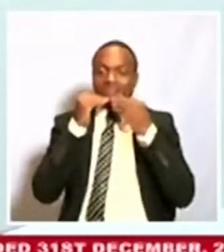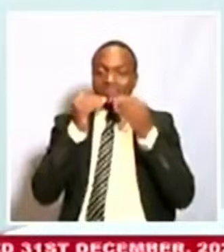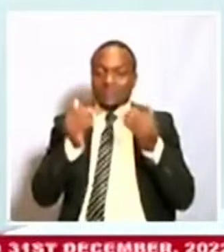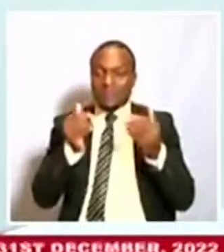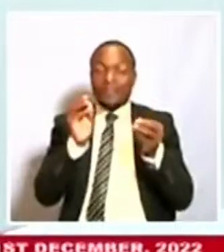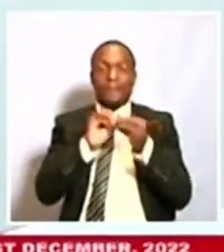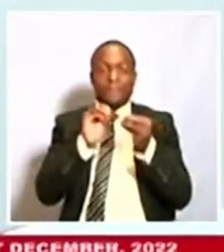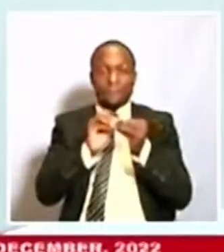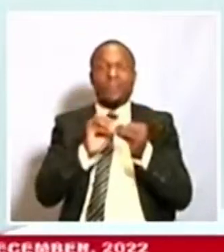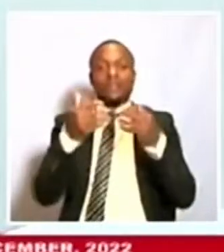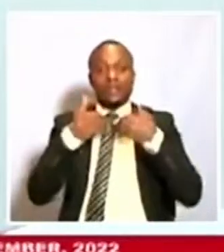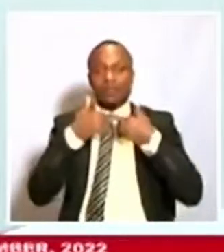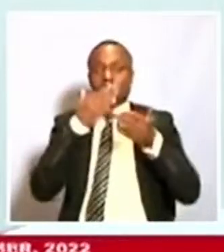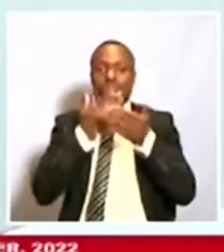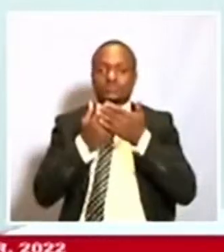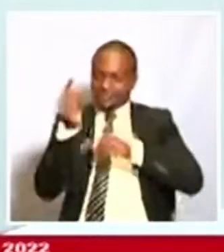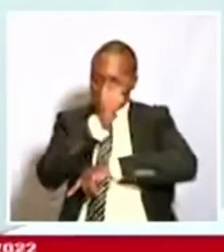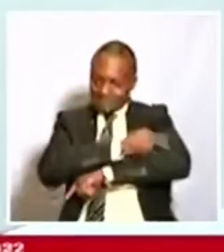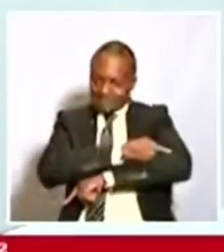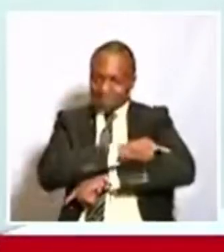very much. Have a wonderful day.